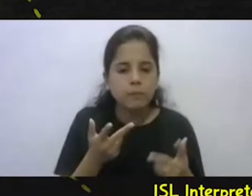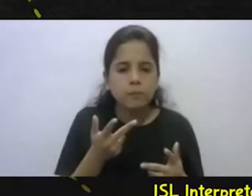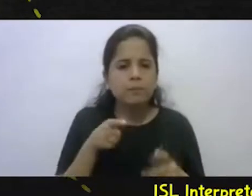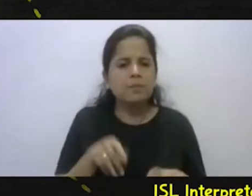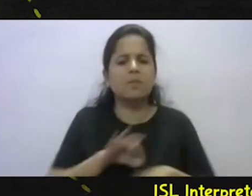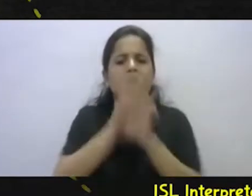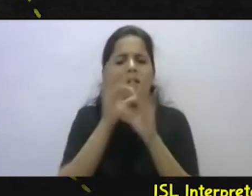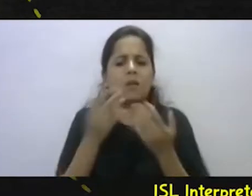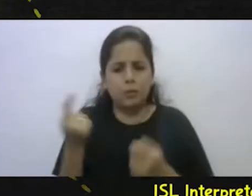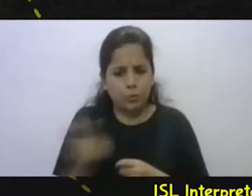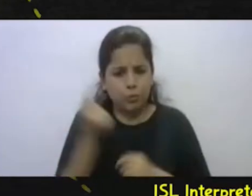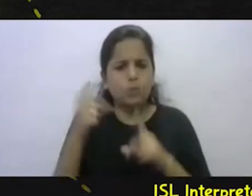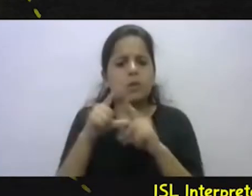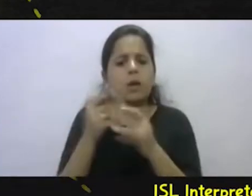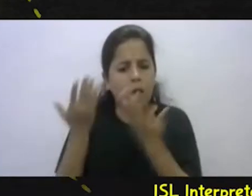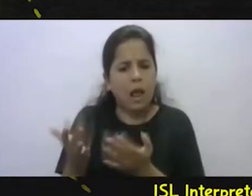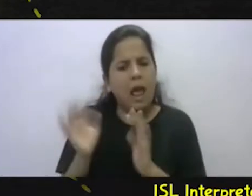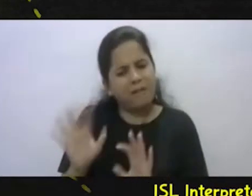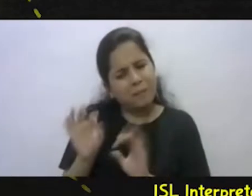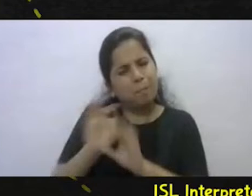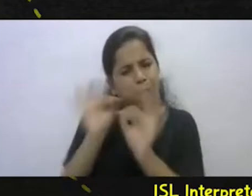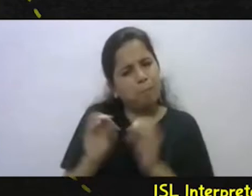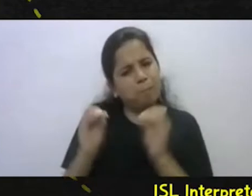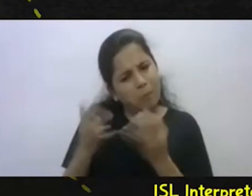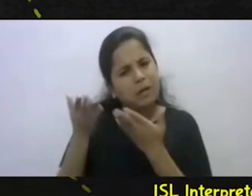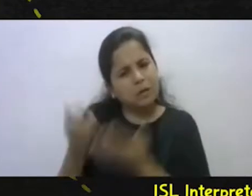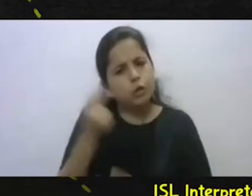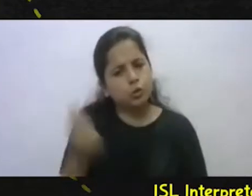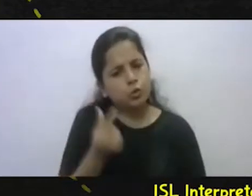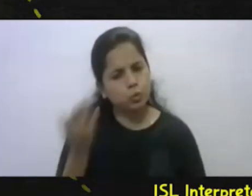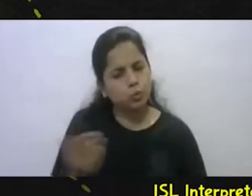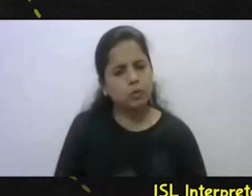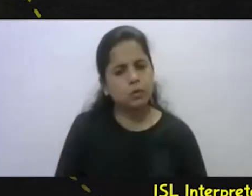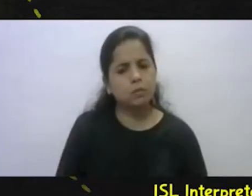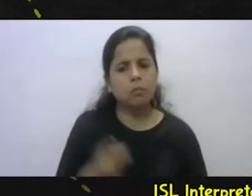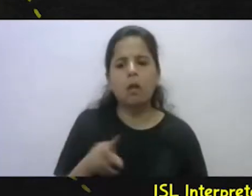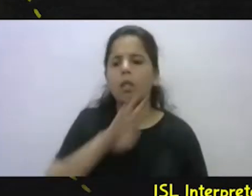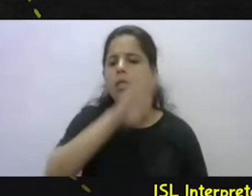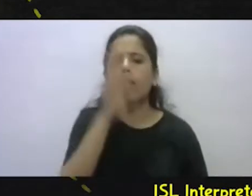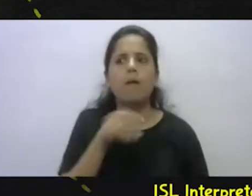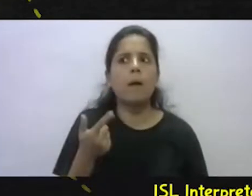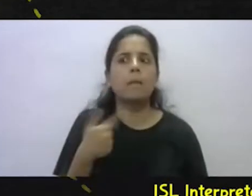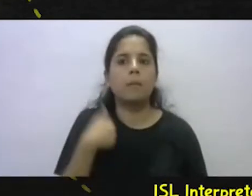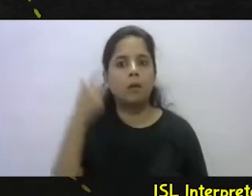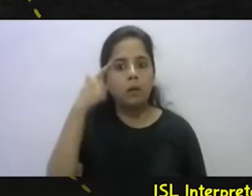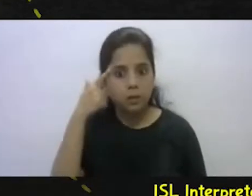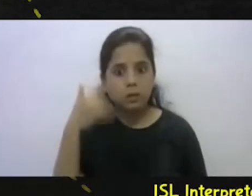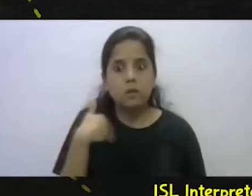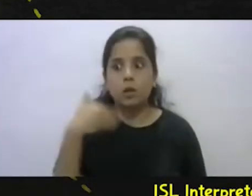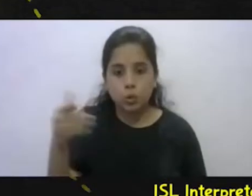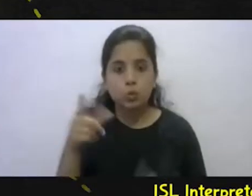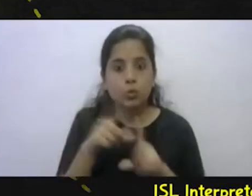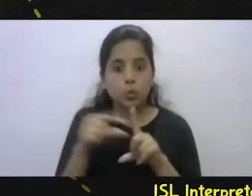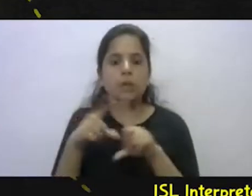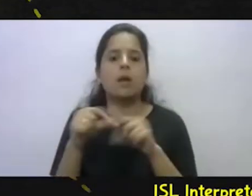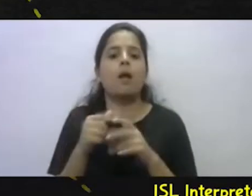already use the data that is available. Because there will never be a point where we will have